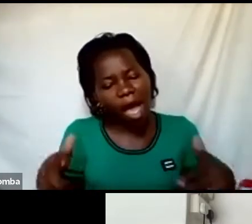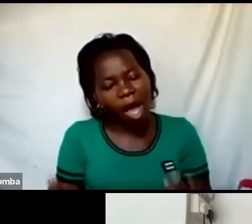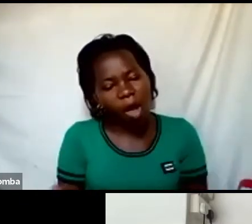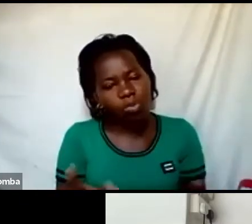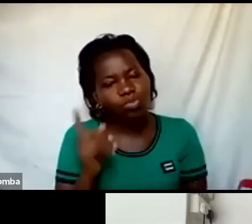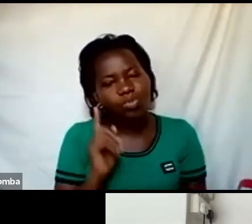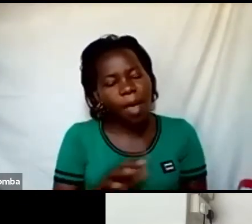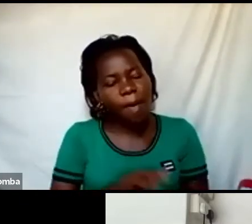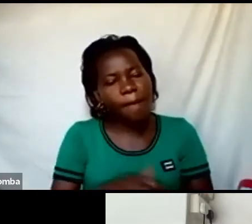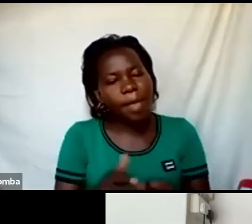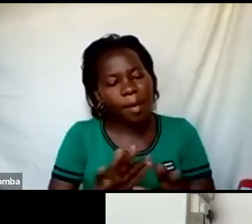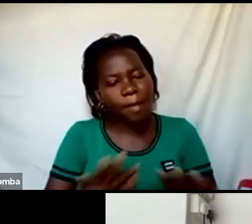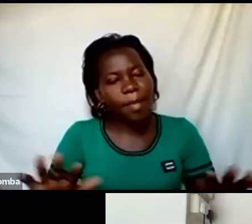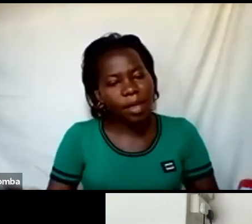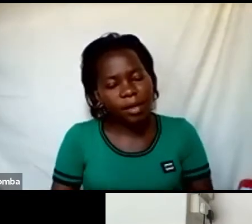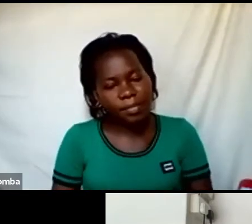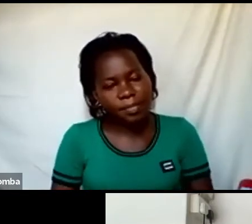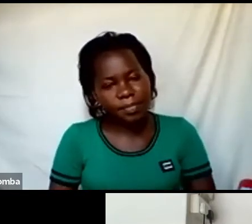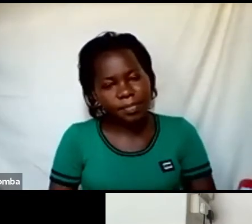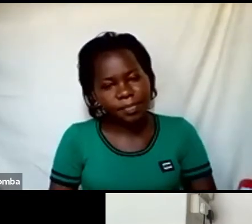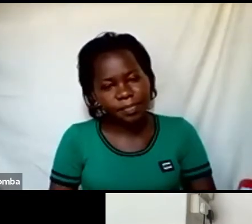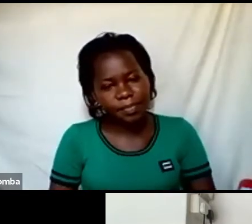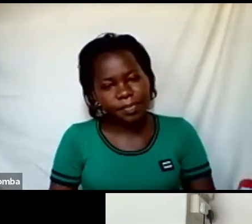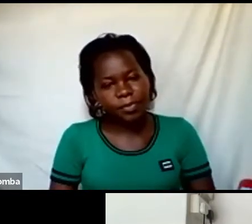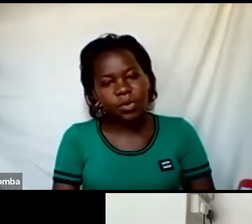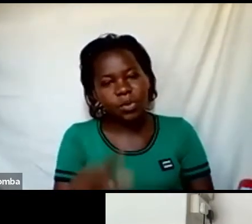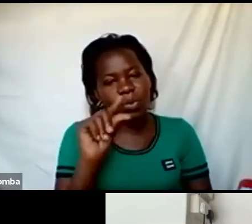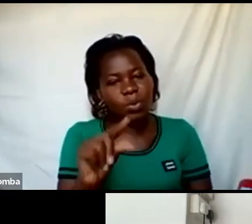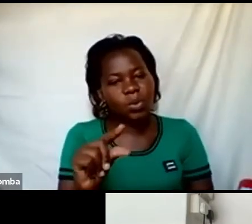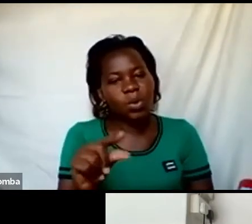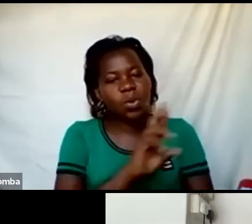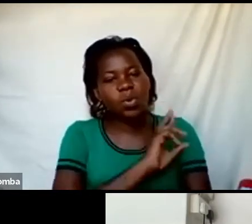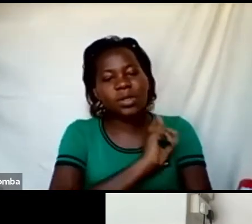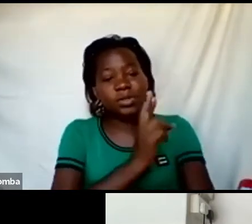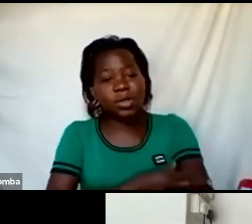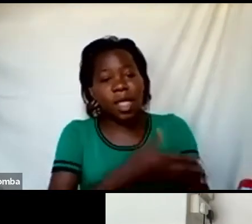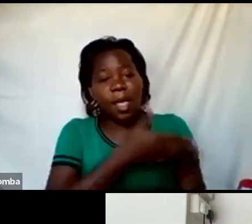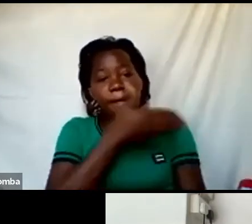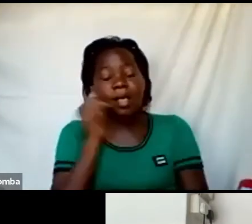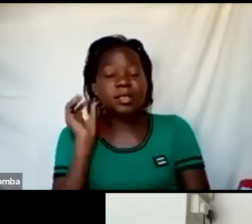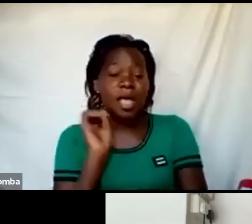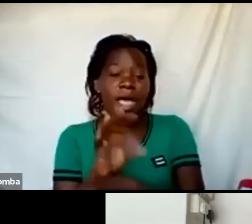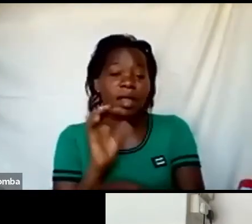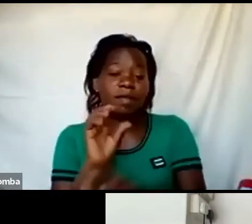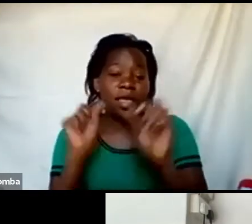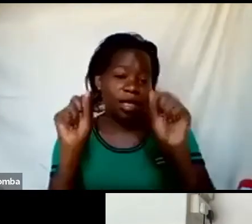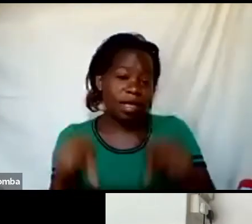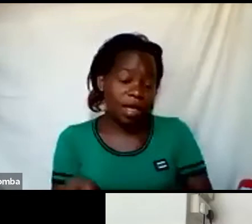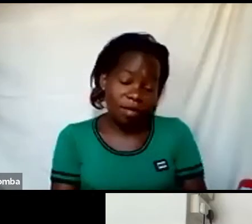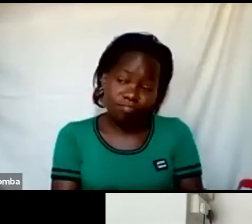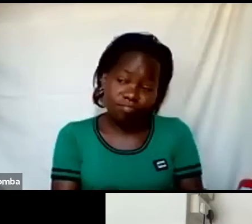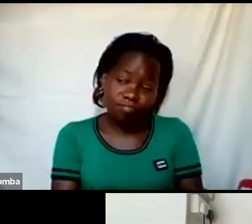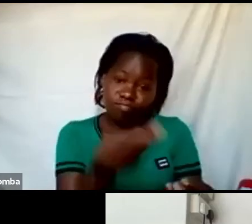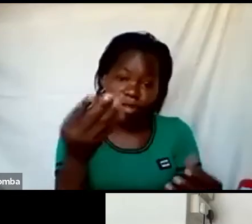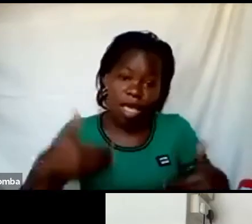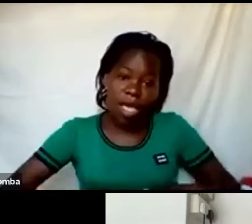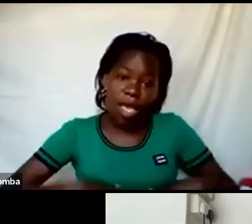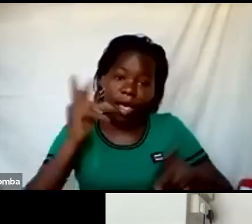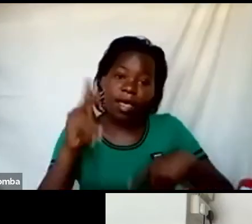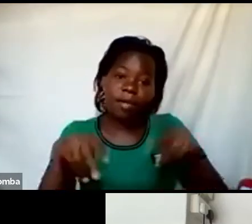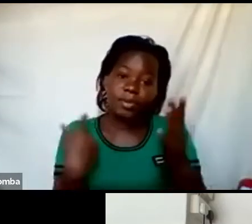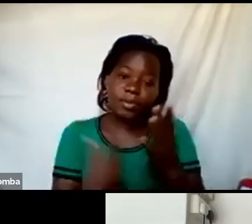market with very limited resources? The best advice that I can give the young people is we